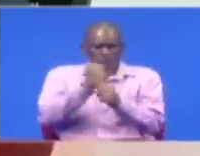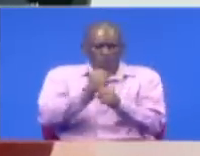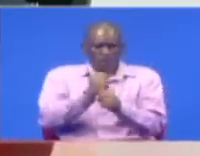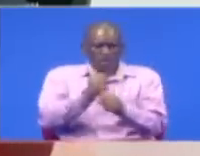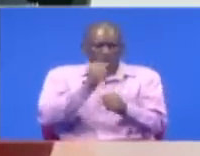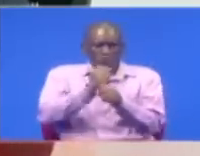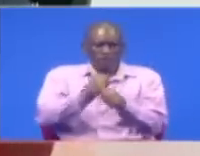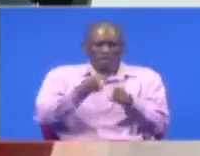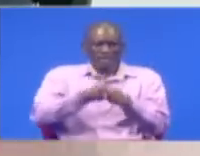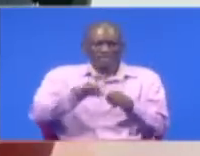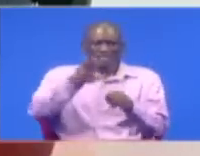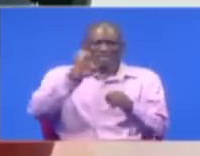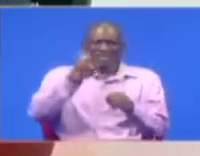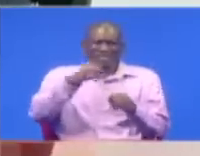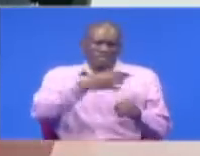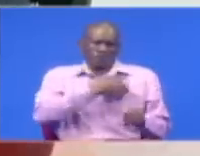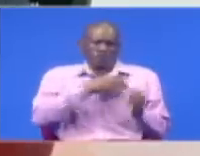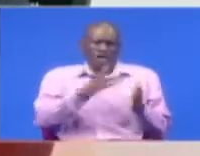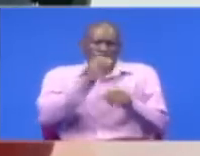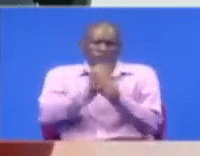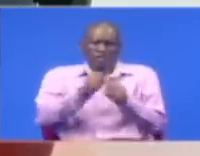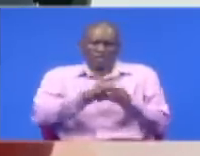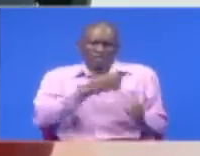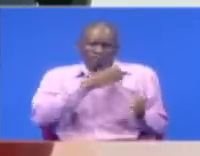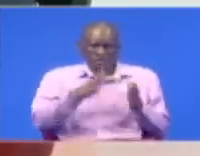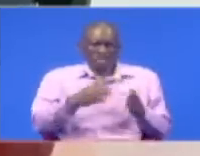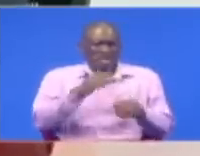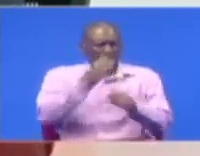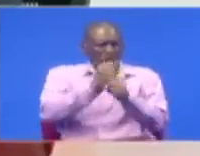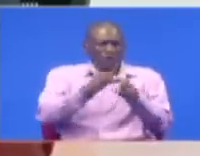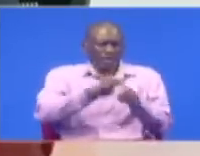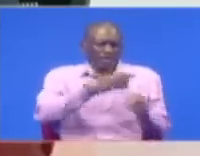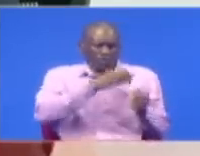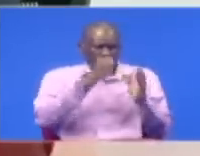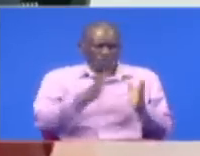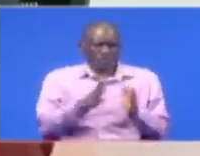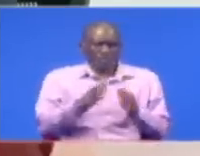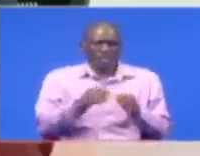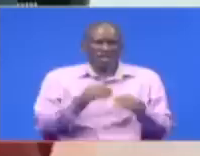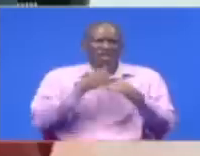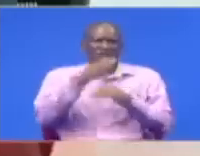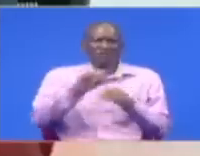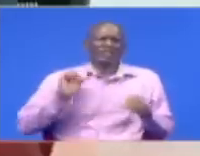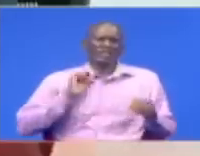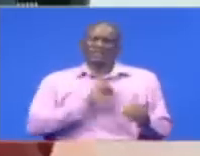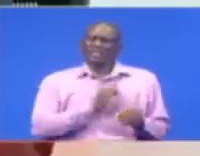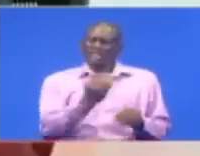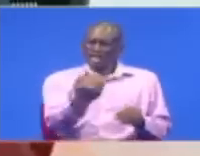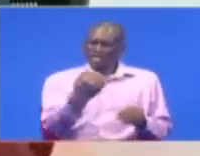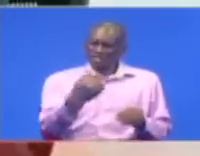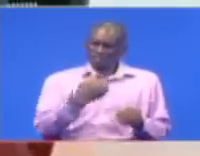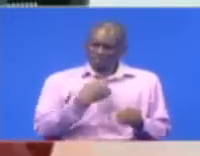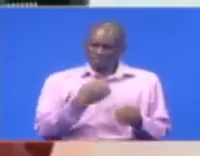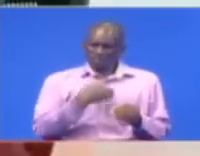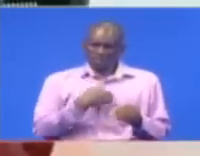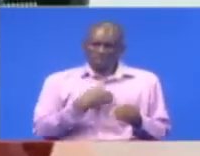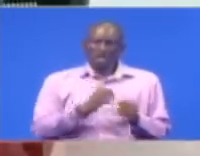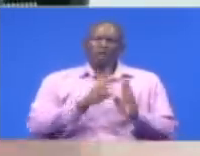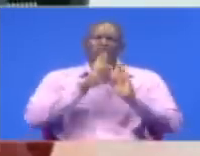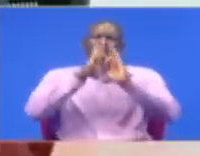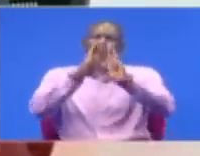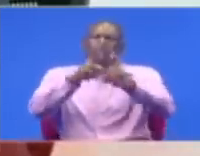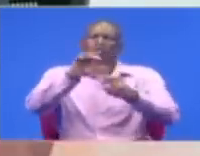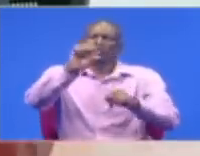did as an ex-consultant. Oh, okay. I did as a consultant at the request of the Senate. I was reporting to the